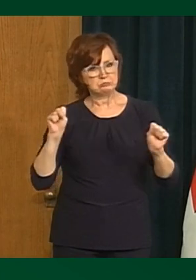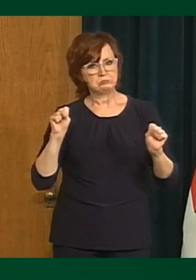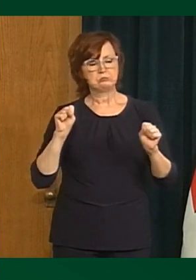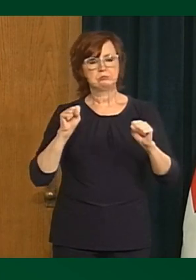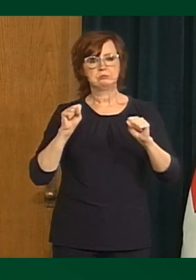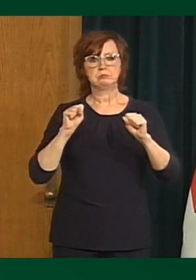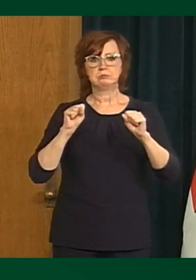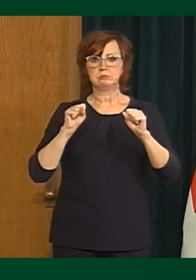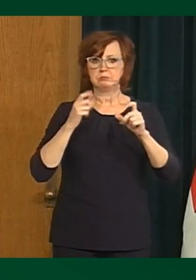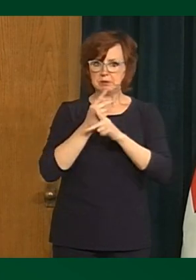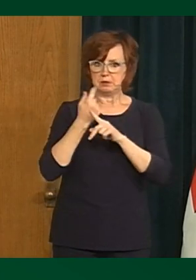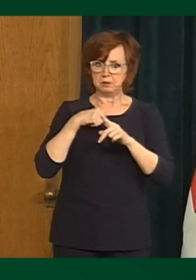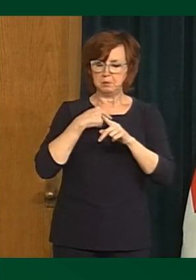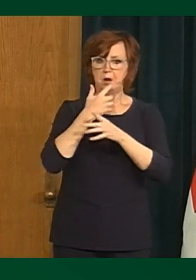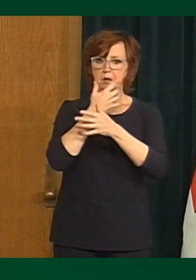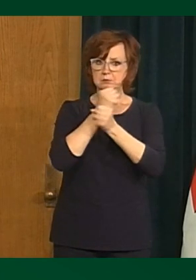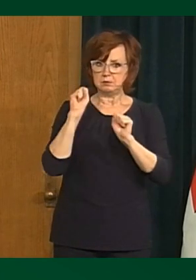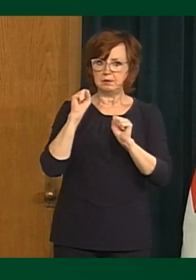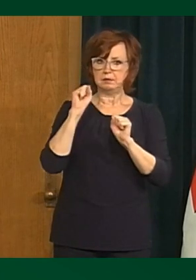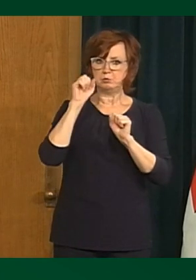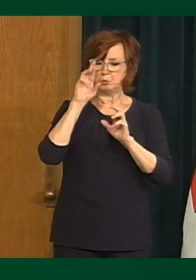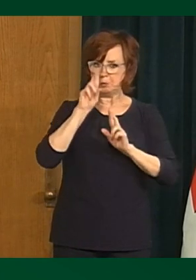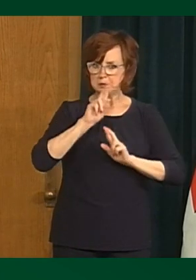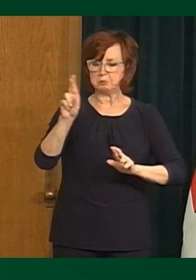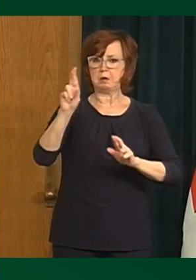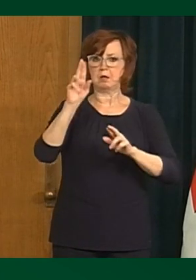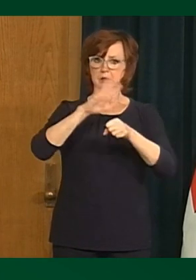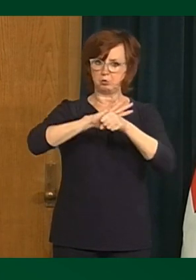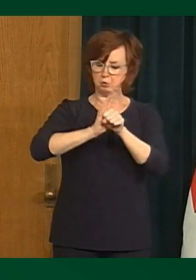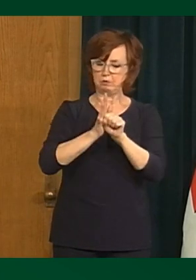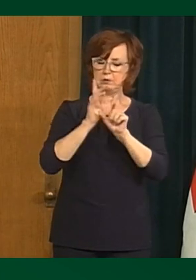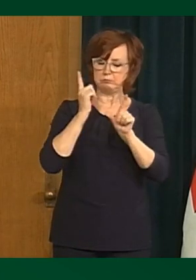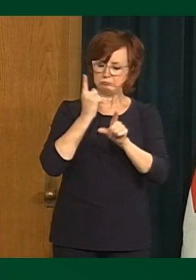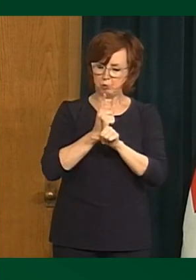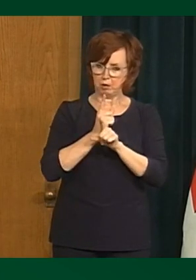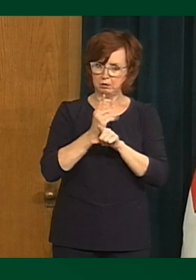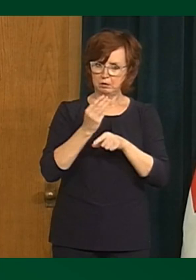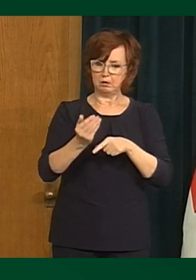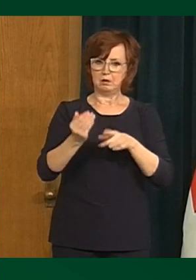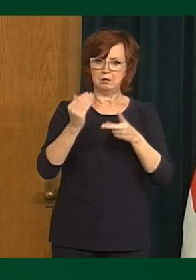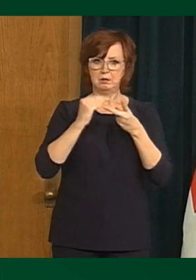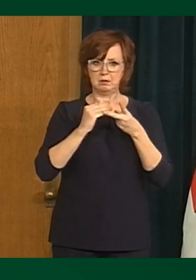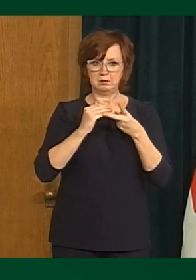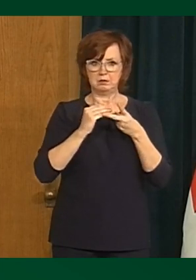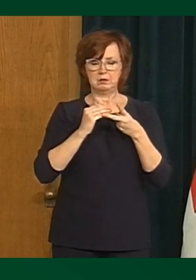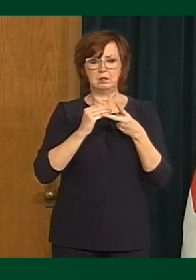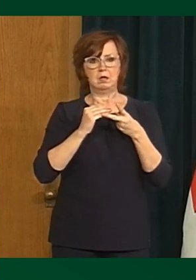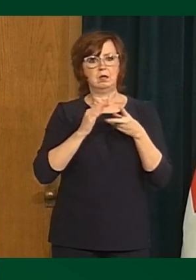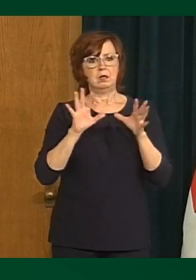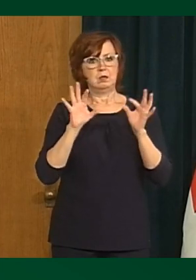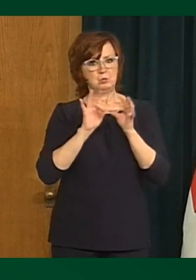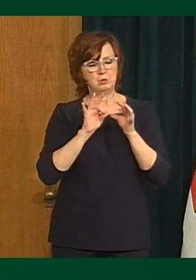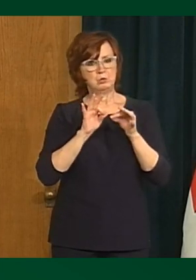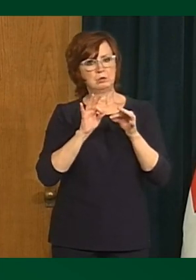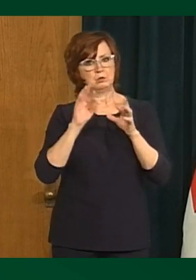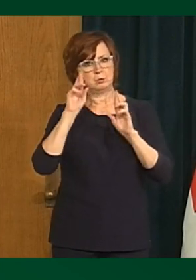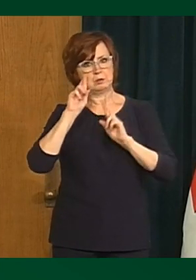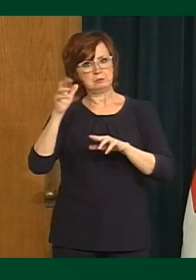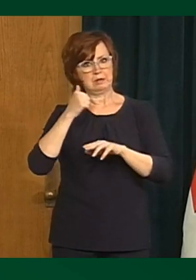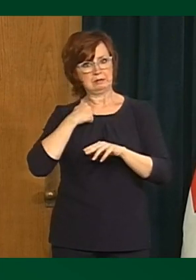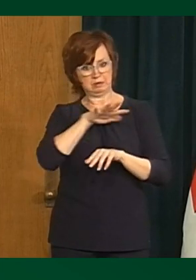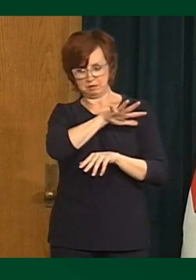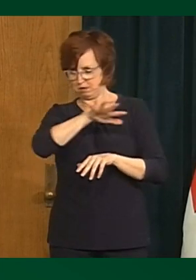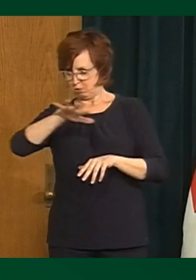from the spread of the virus perspective, but just the serious conversations around not only our provincial borders but our U.S. border to ensure that